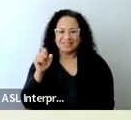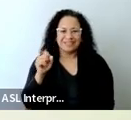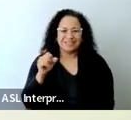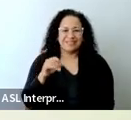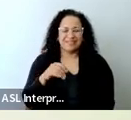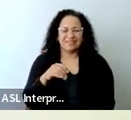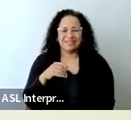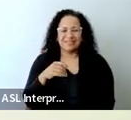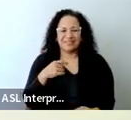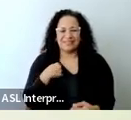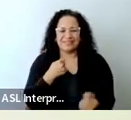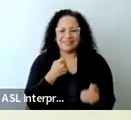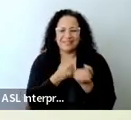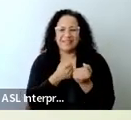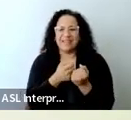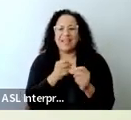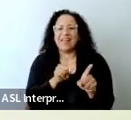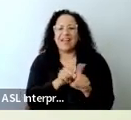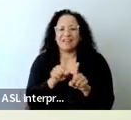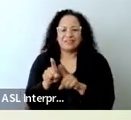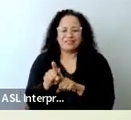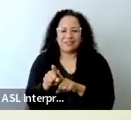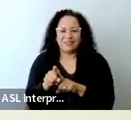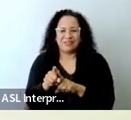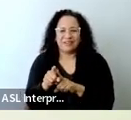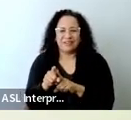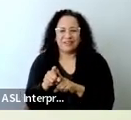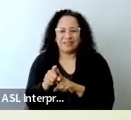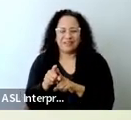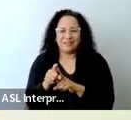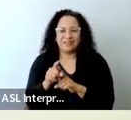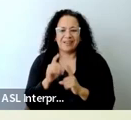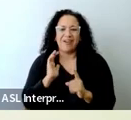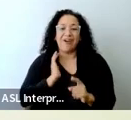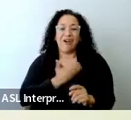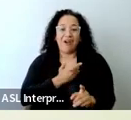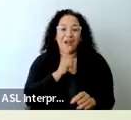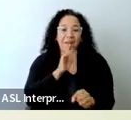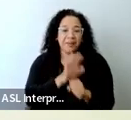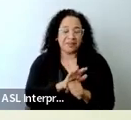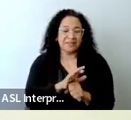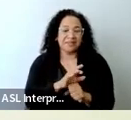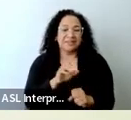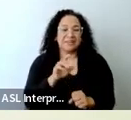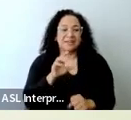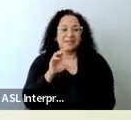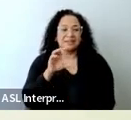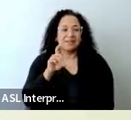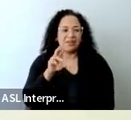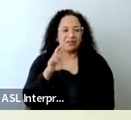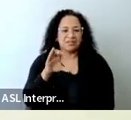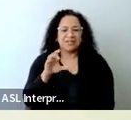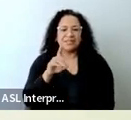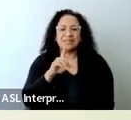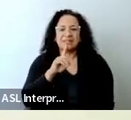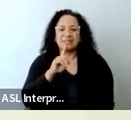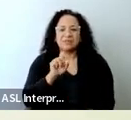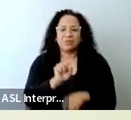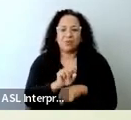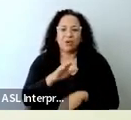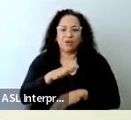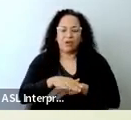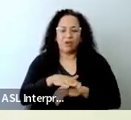so back to, and also our obligation is, and CVRC also is working